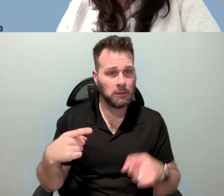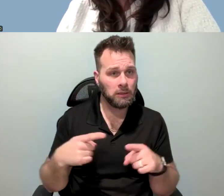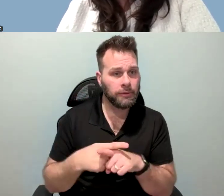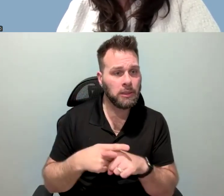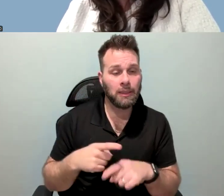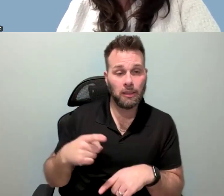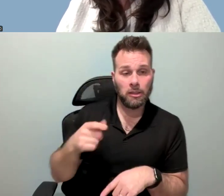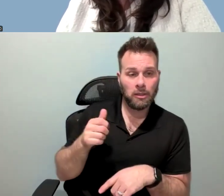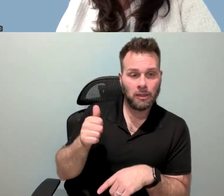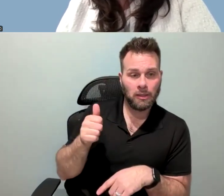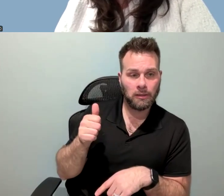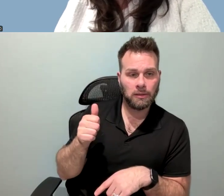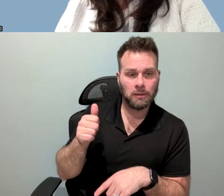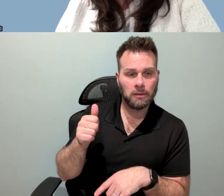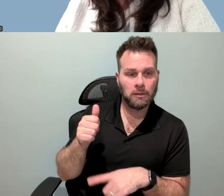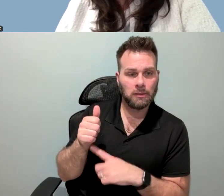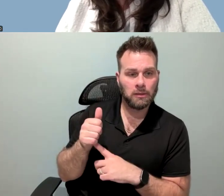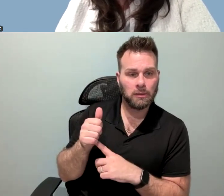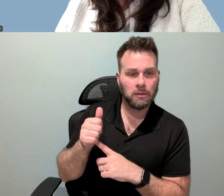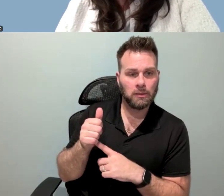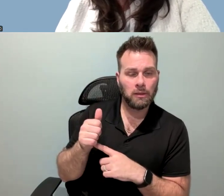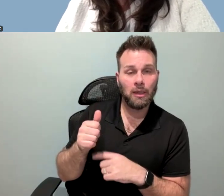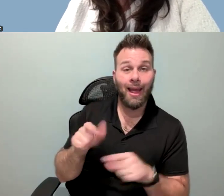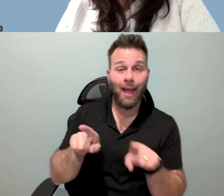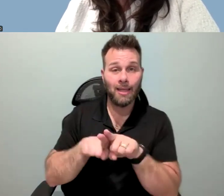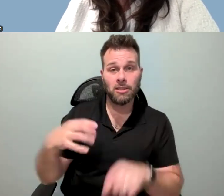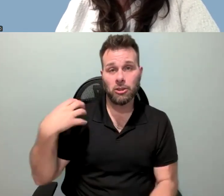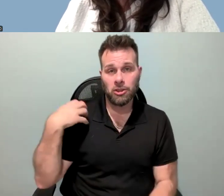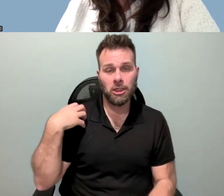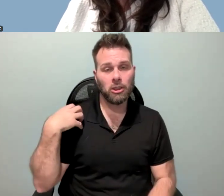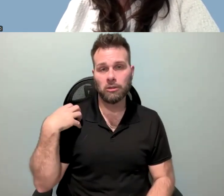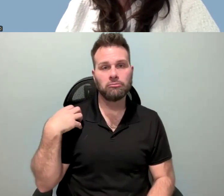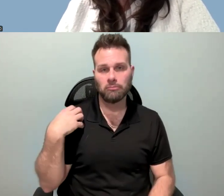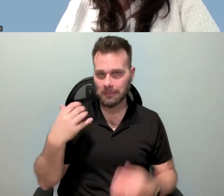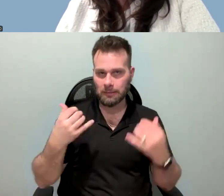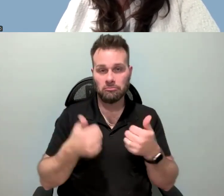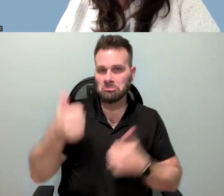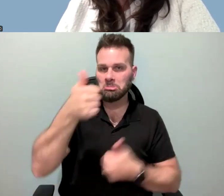chair, and Julie might have some comments on this as well, but as the chair, I would definitely follow that same process.